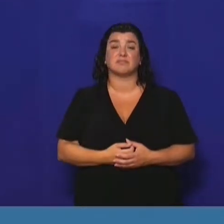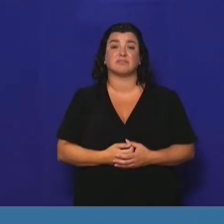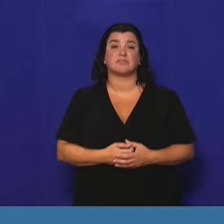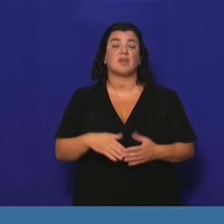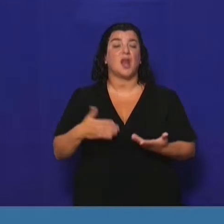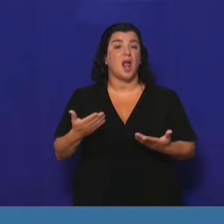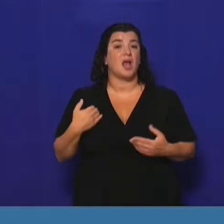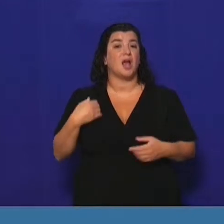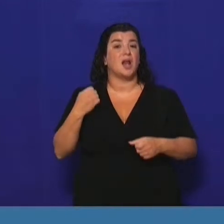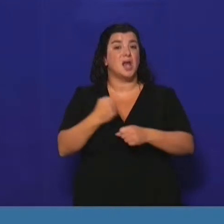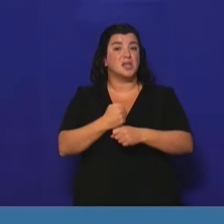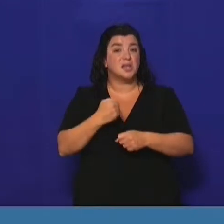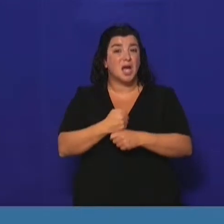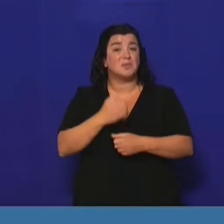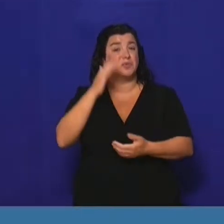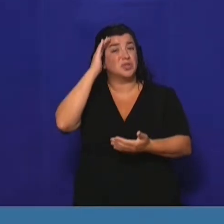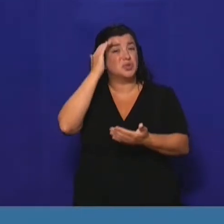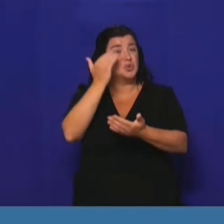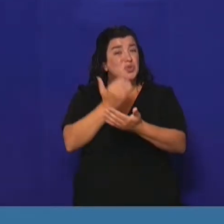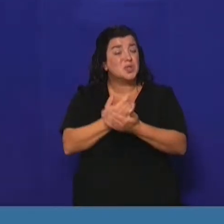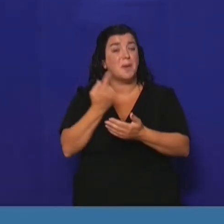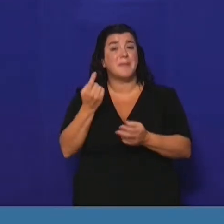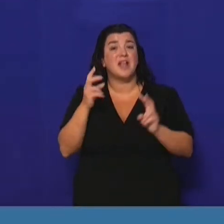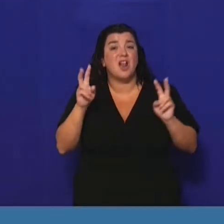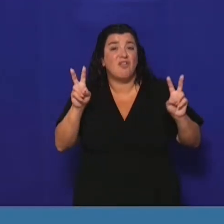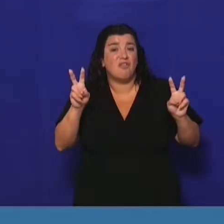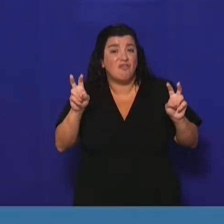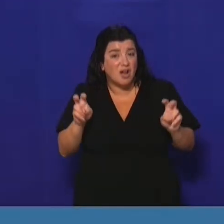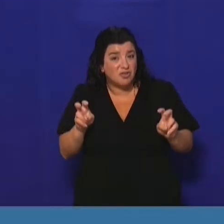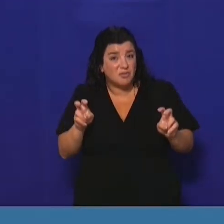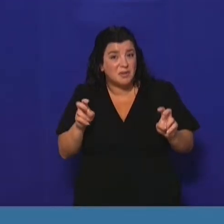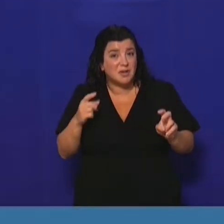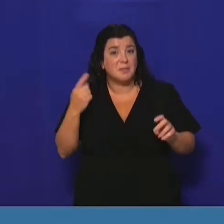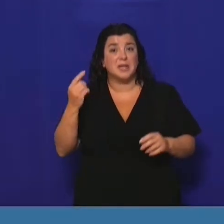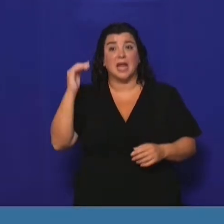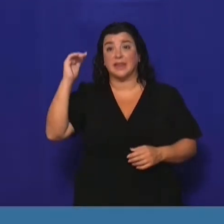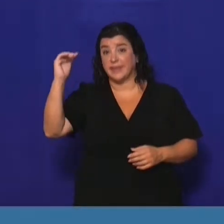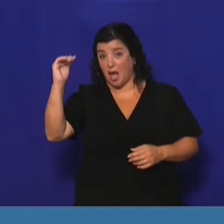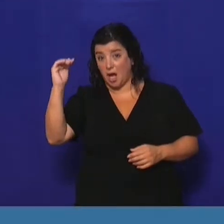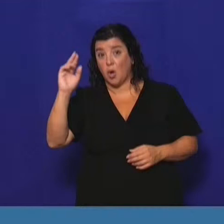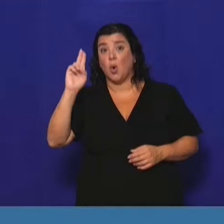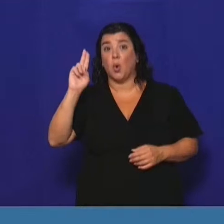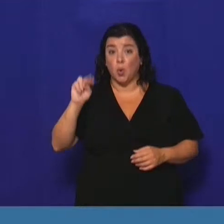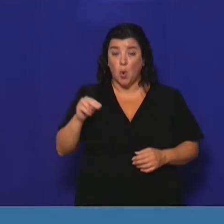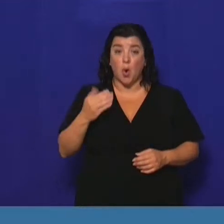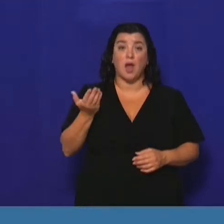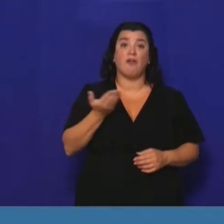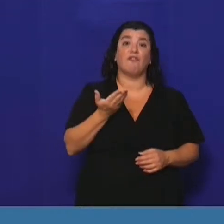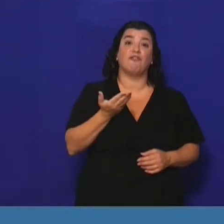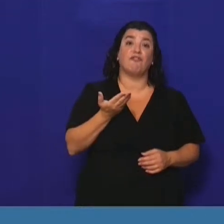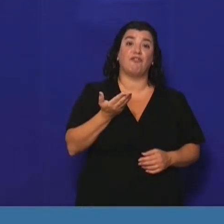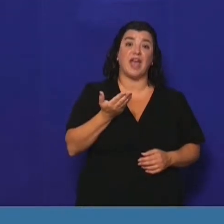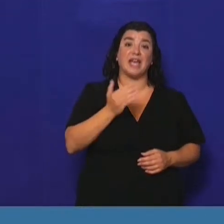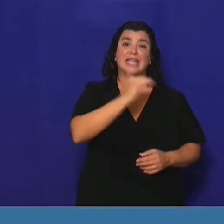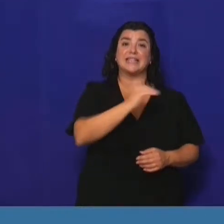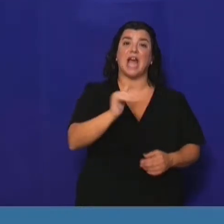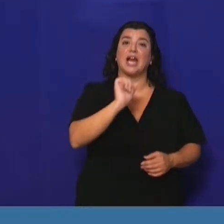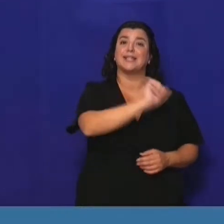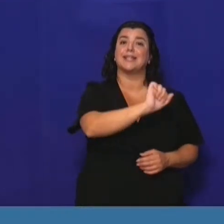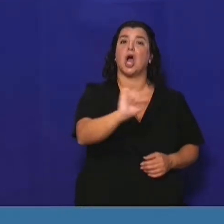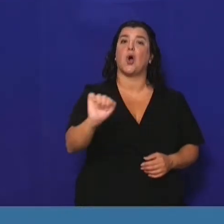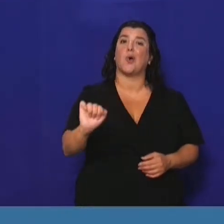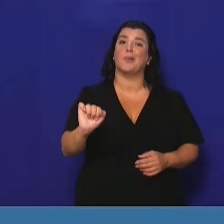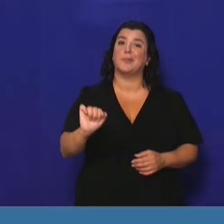biex nipproteġu kemm nistgħu il-vulnerabbli kemm dawk li huma qegħdin fid-djar u kif ukoll dawk li qegħdin fil-komunità. U minn hawn ukoll nappellaw il